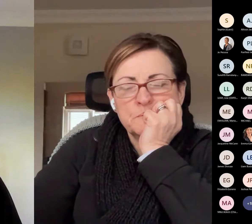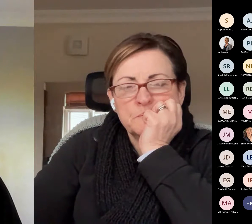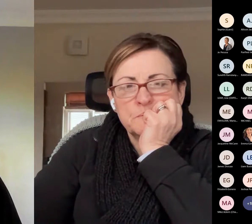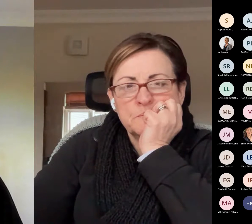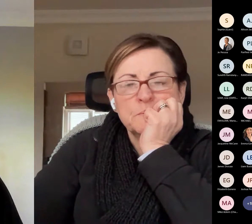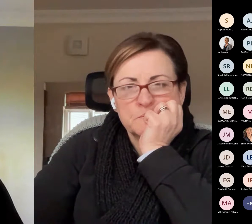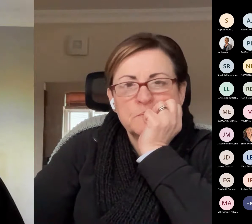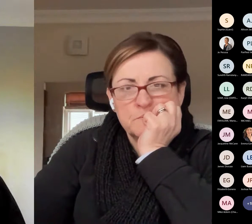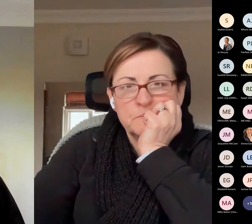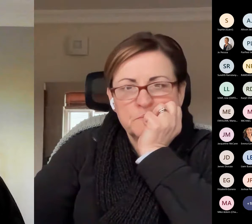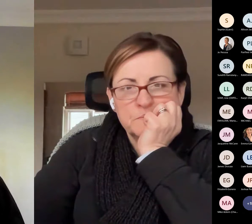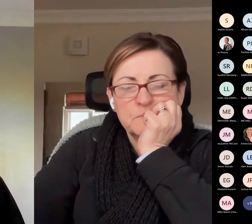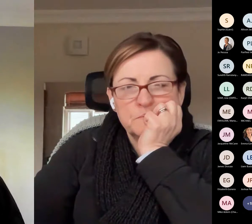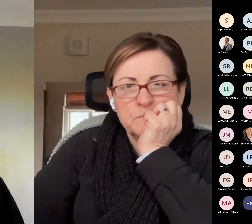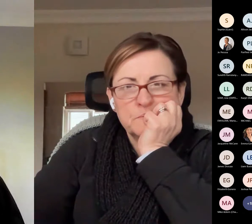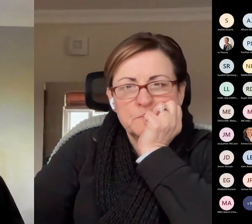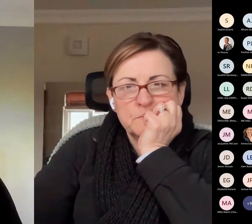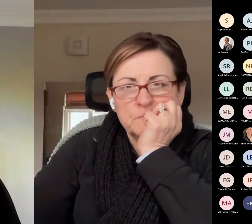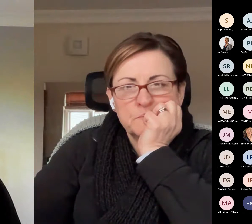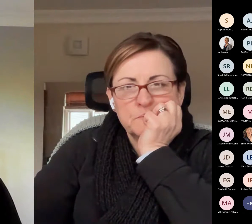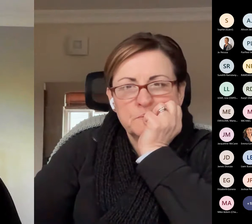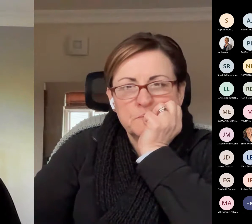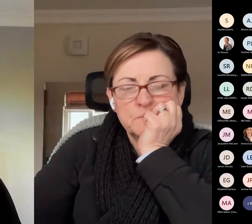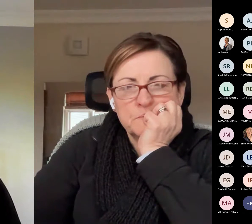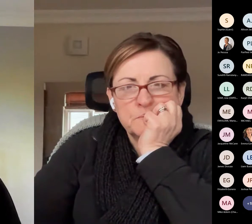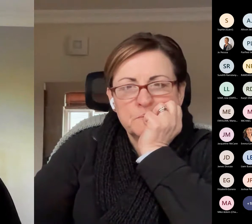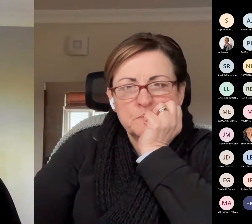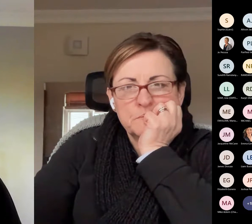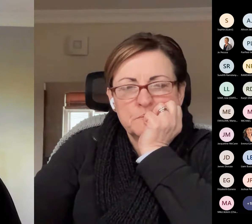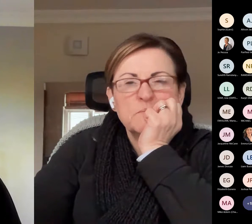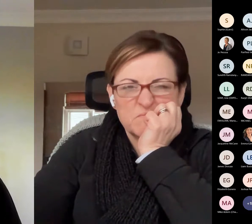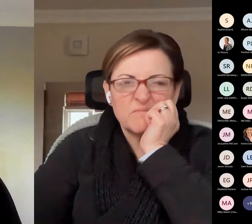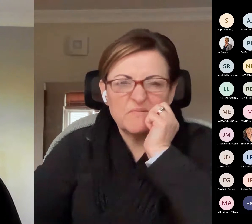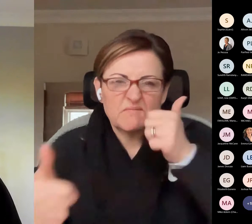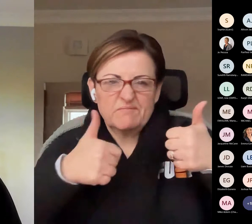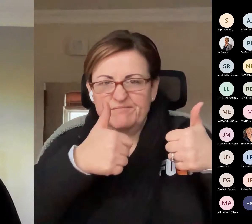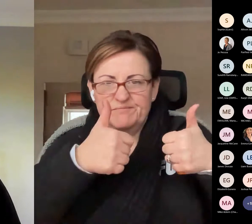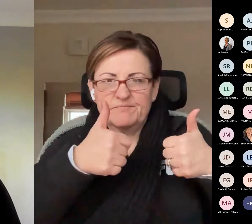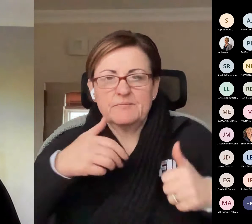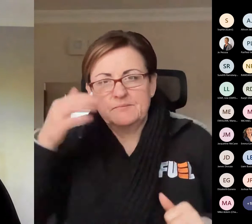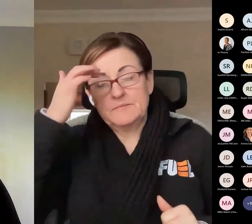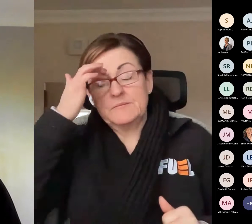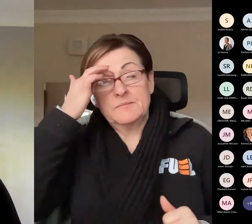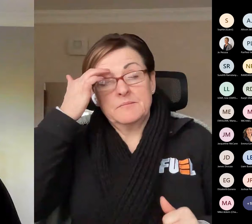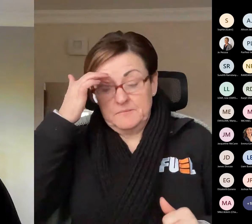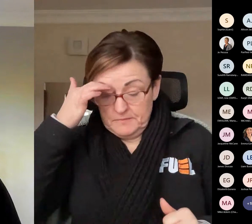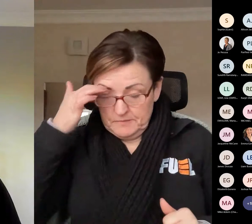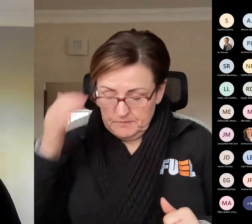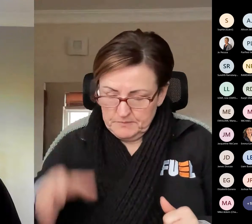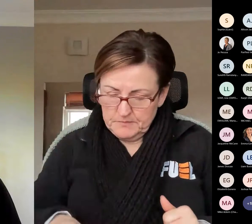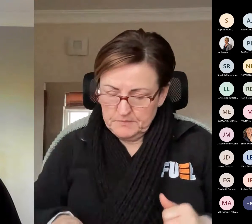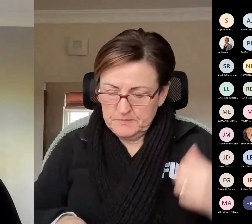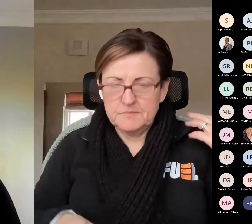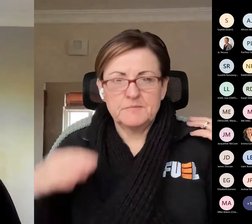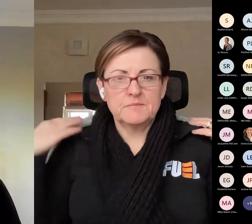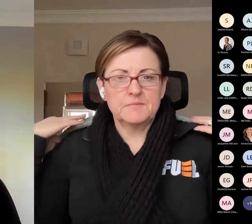question now, or do I flip it across, or should we just open up for questions now? I do have one